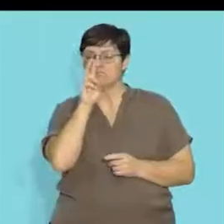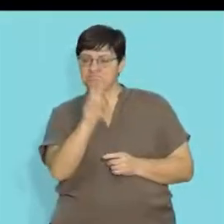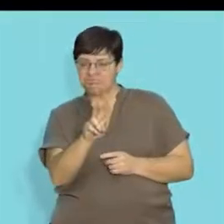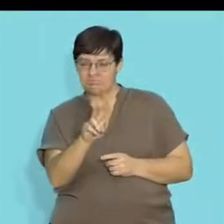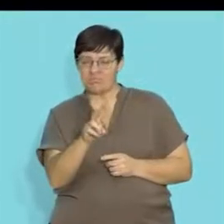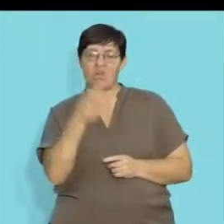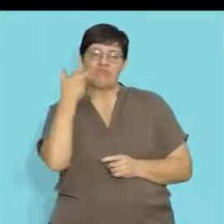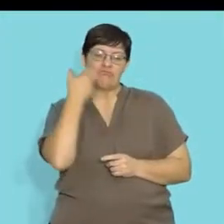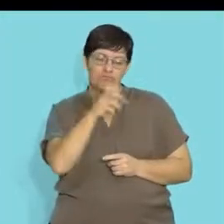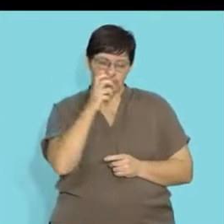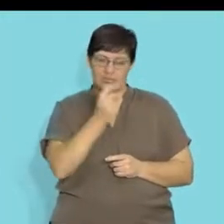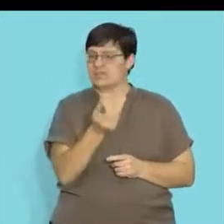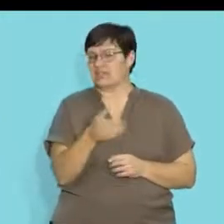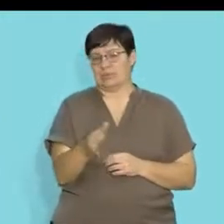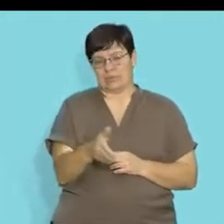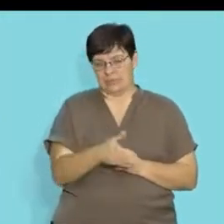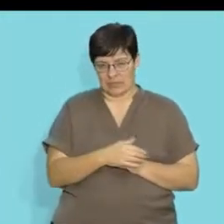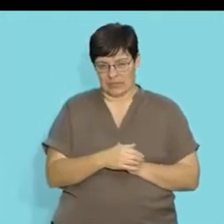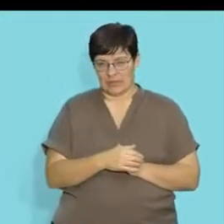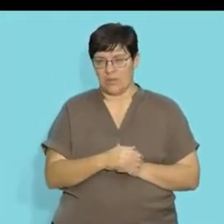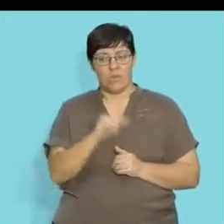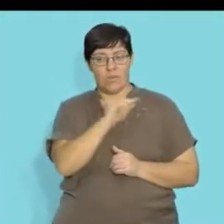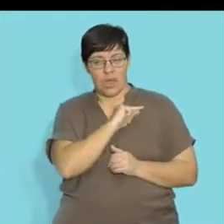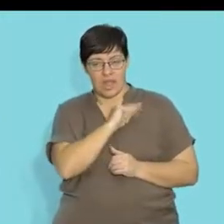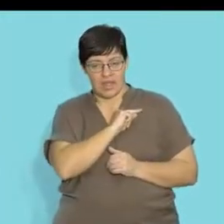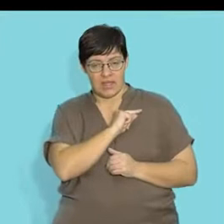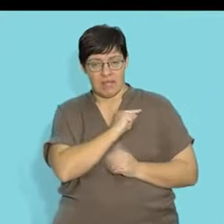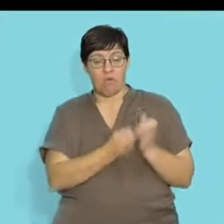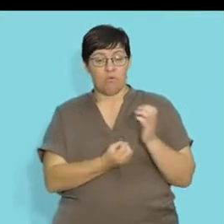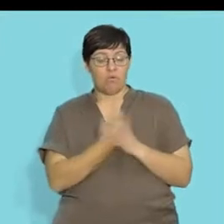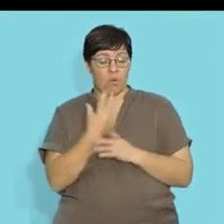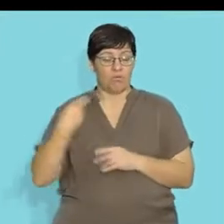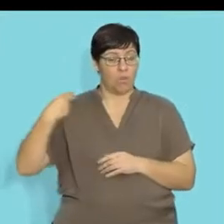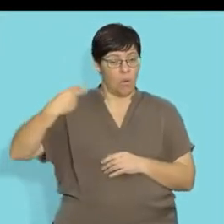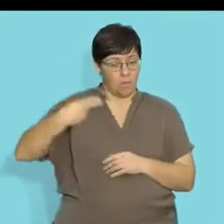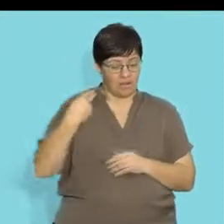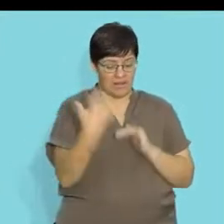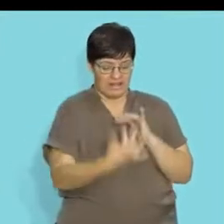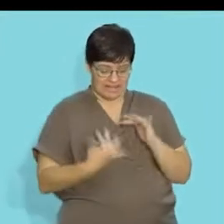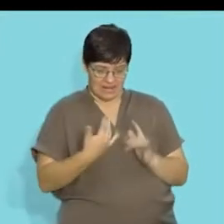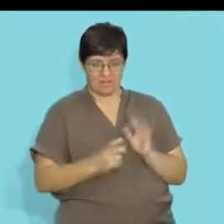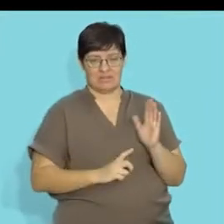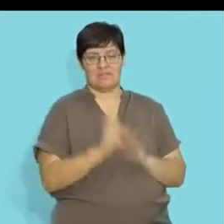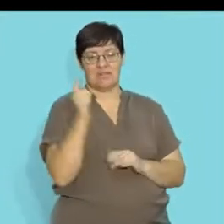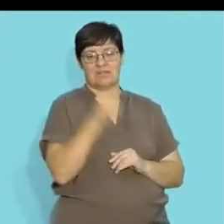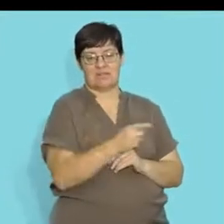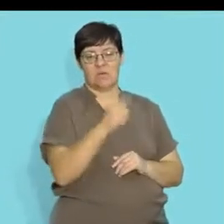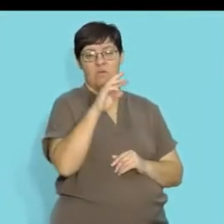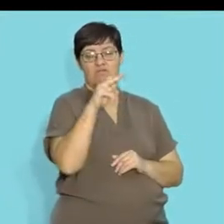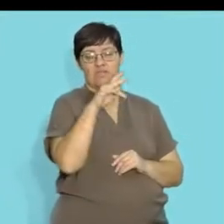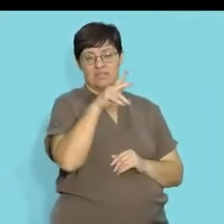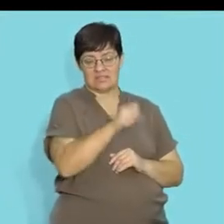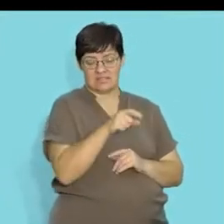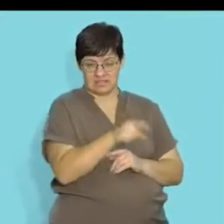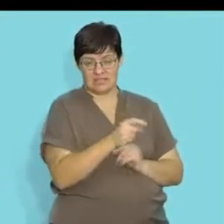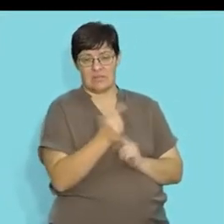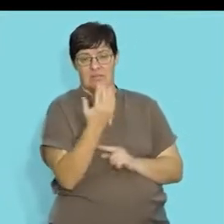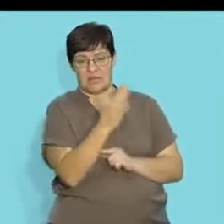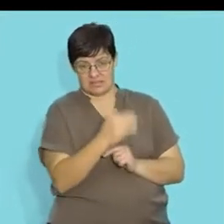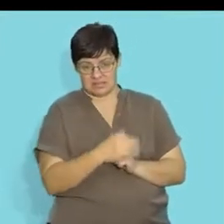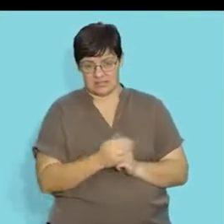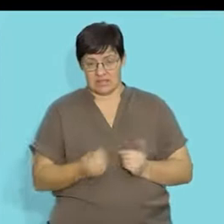these are fruit that do not have seeds, and that's essentially because the growth hormone has stimulated the development of the ovary of